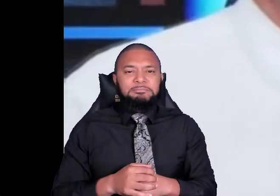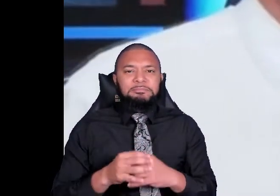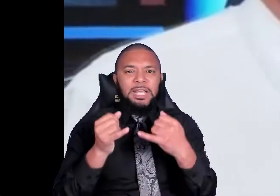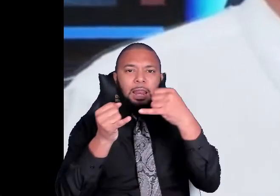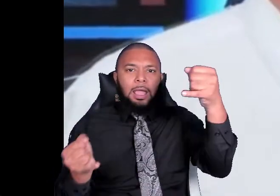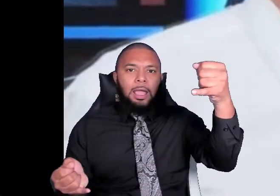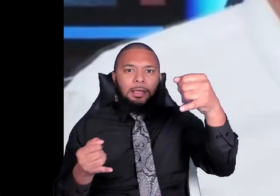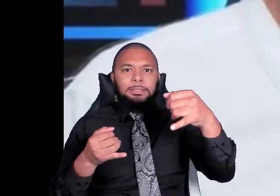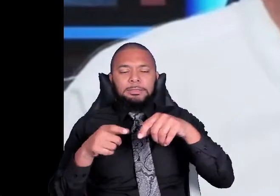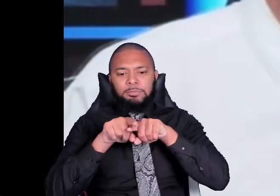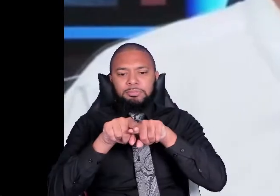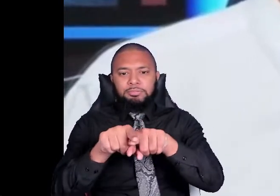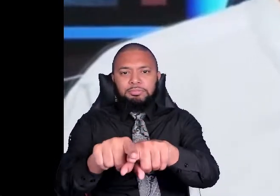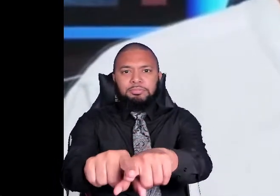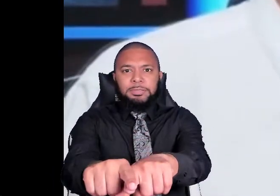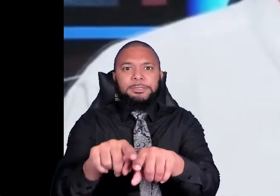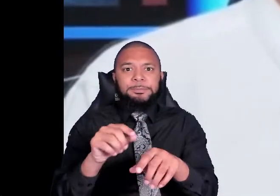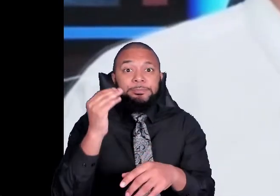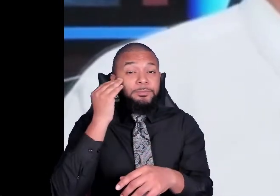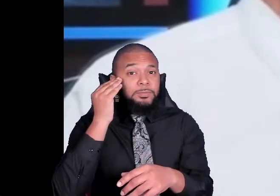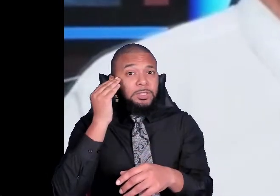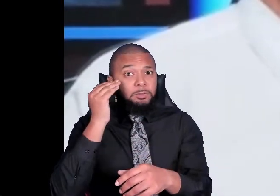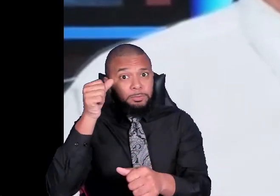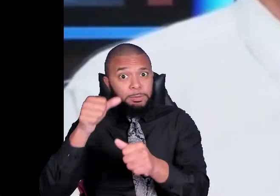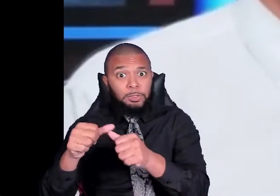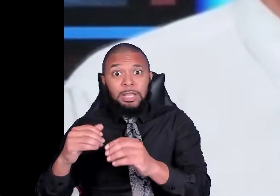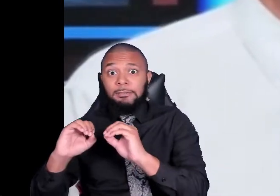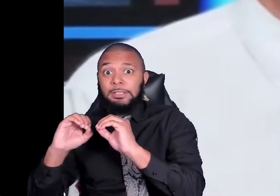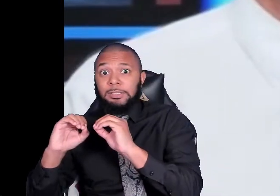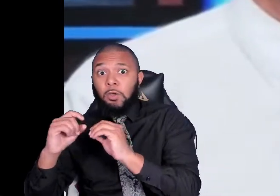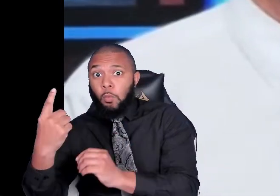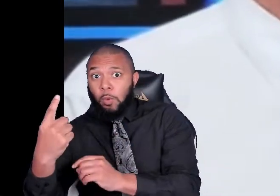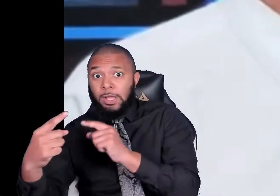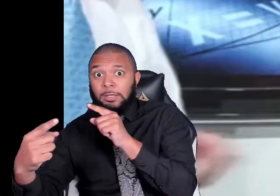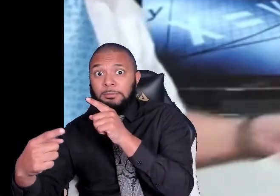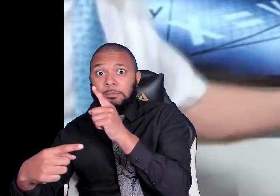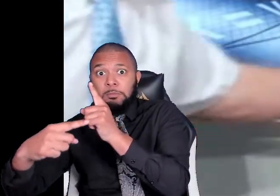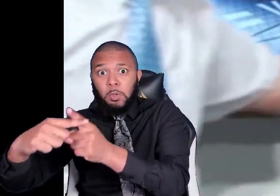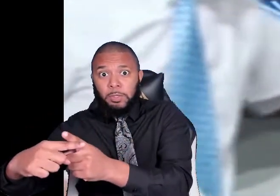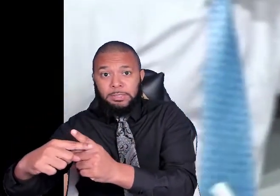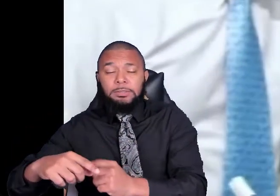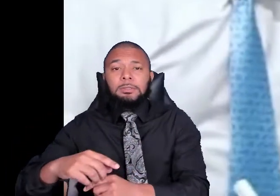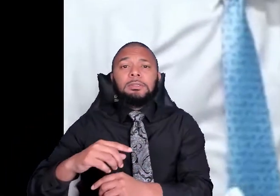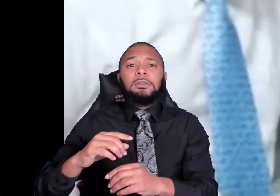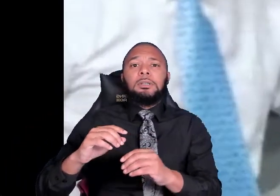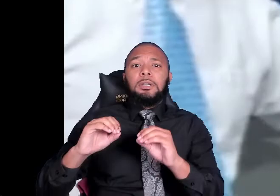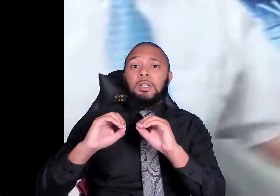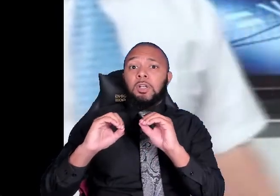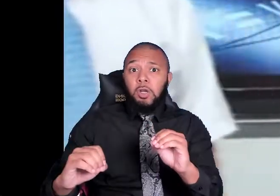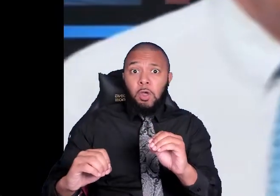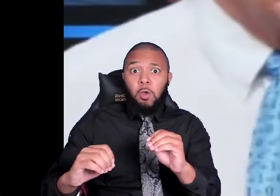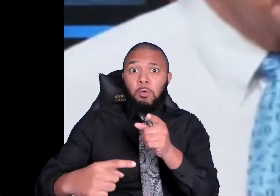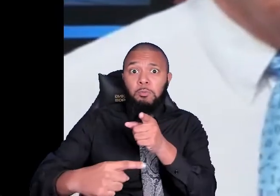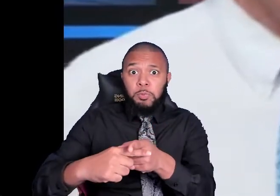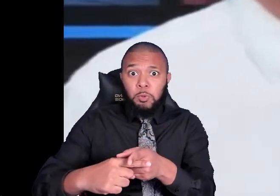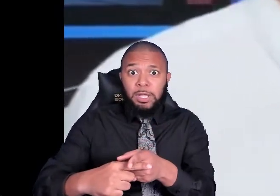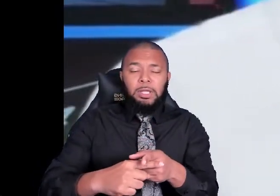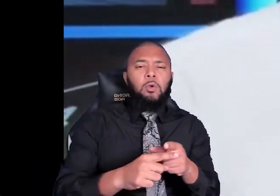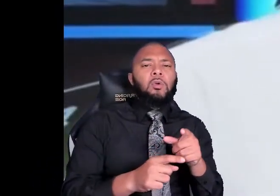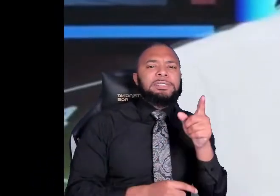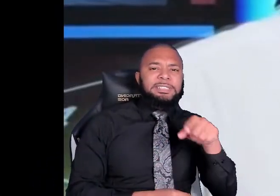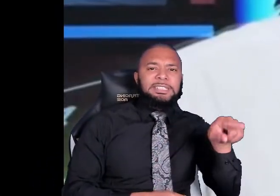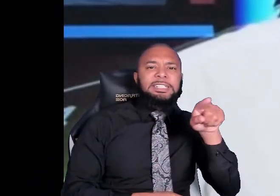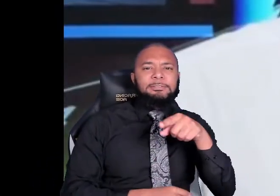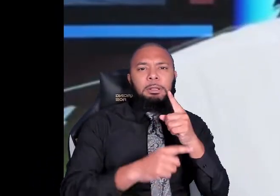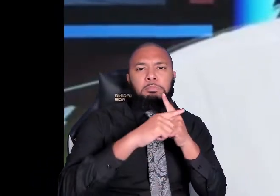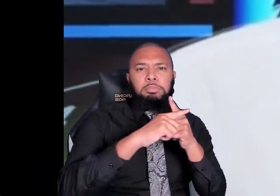there's only 3 things that can happen. You get 1 point, no points, or an infinite number of points. And this is what it would look like if you got an